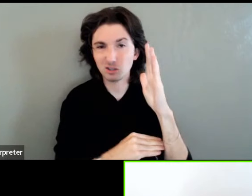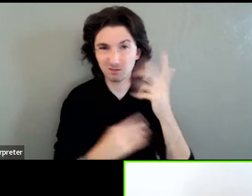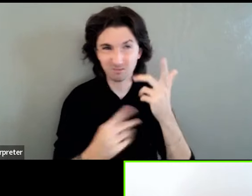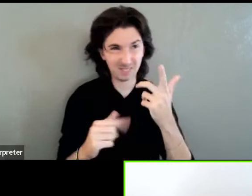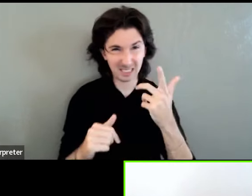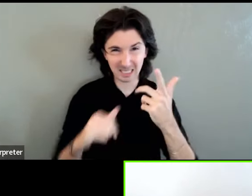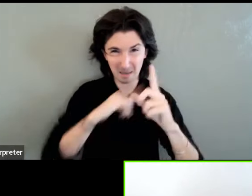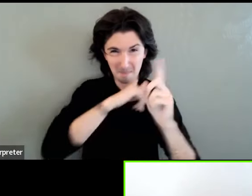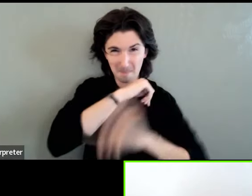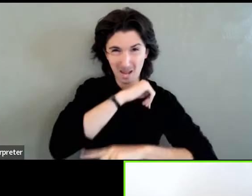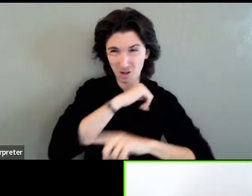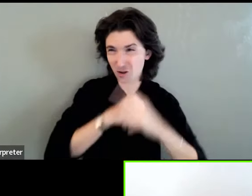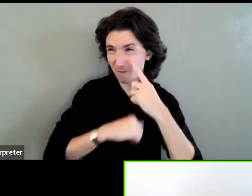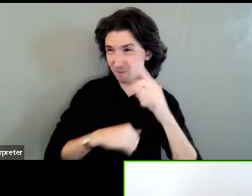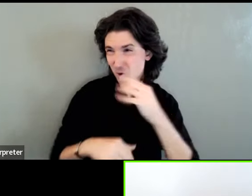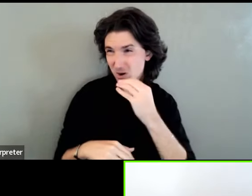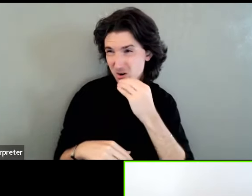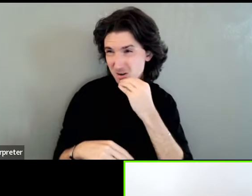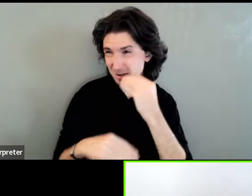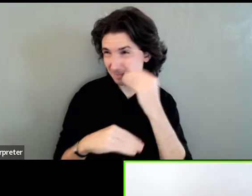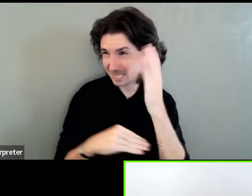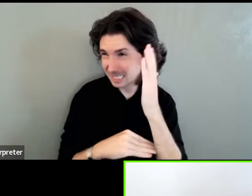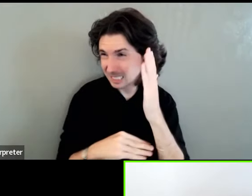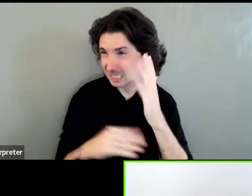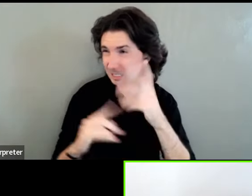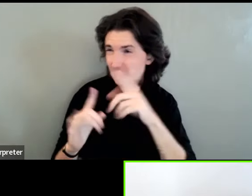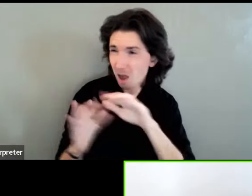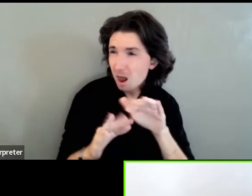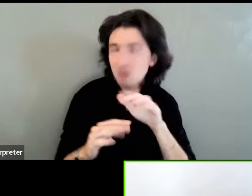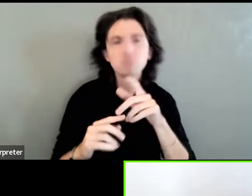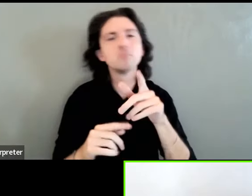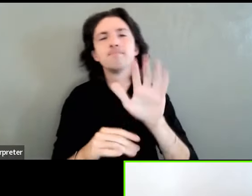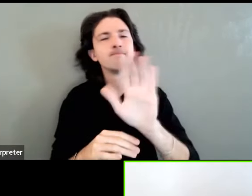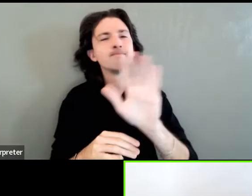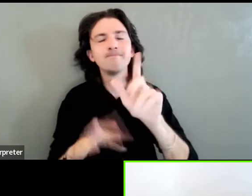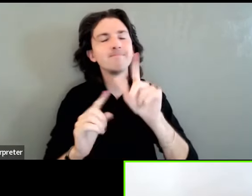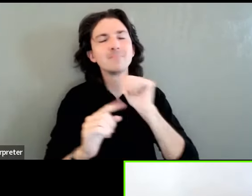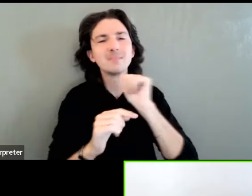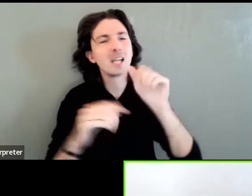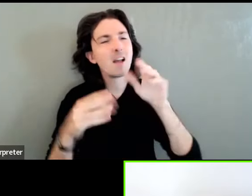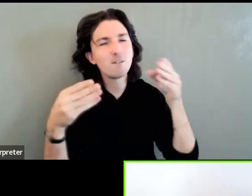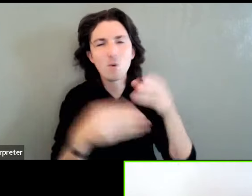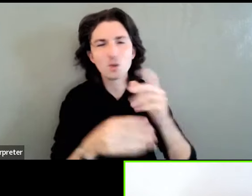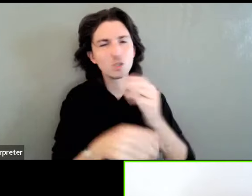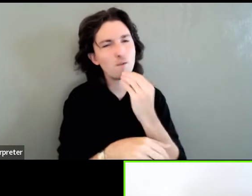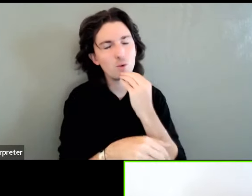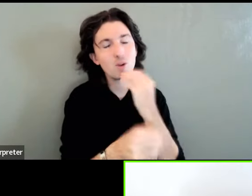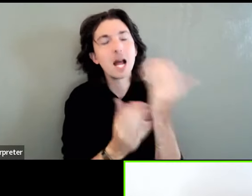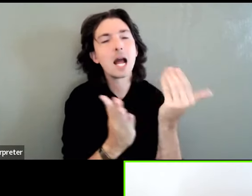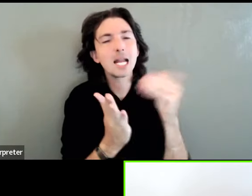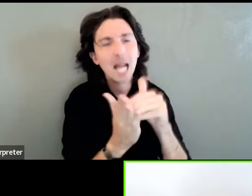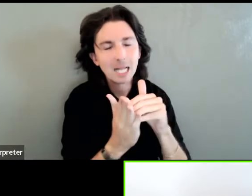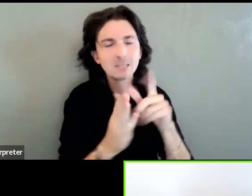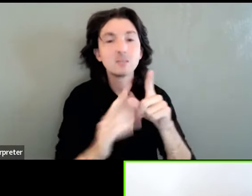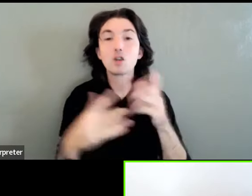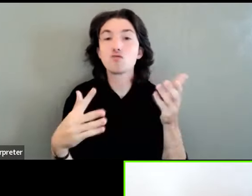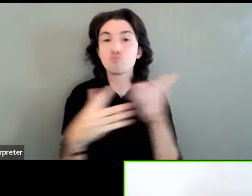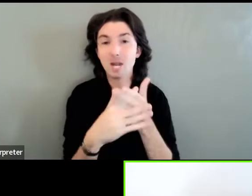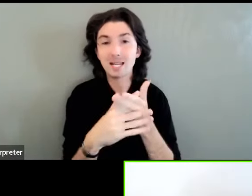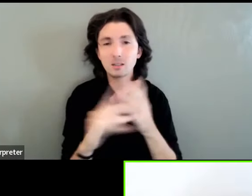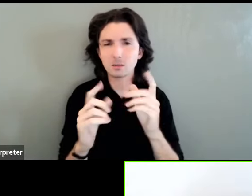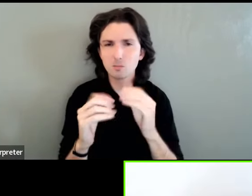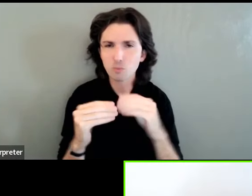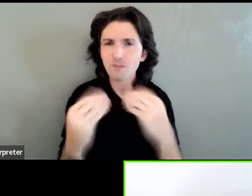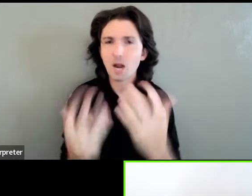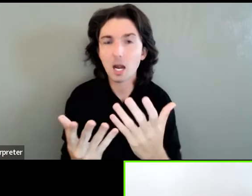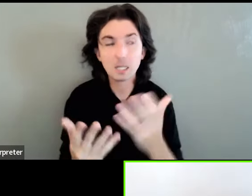the requirement when it comes to principal performers is not about the food. It is about the break. So it might be that there is not